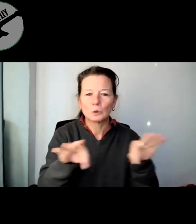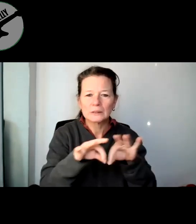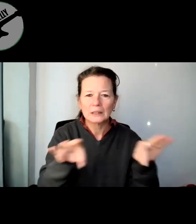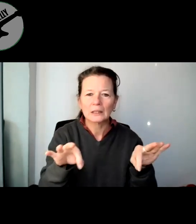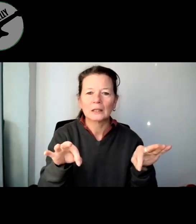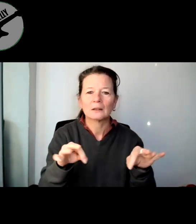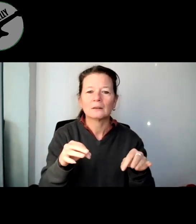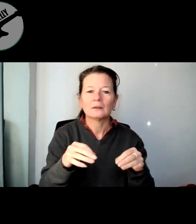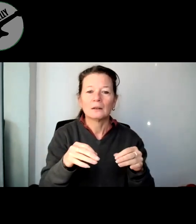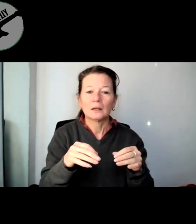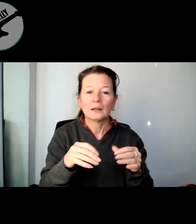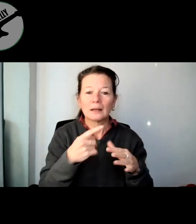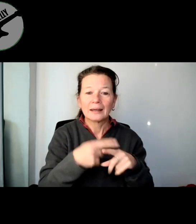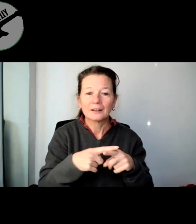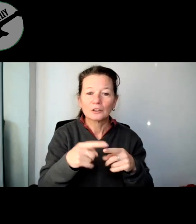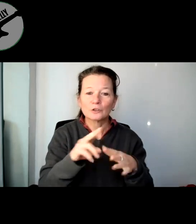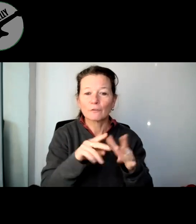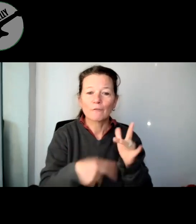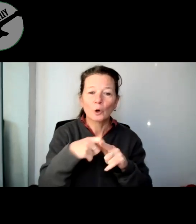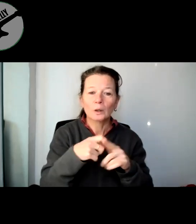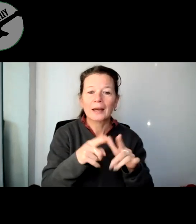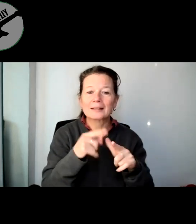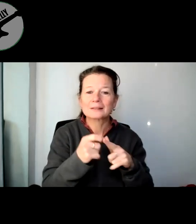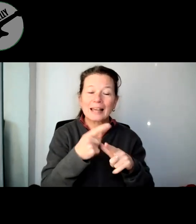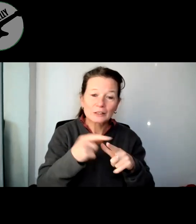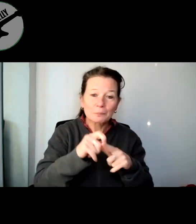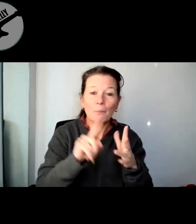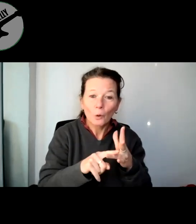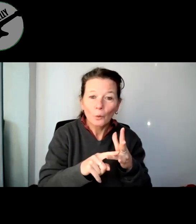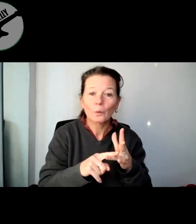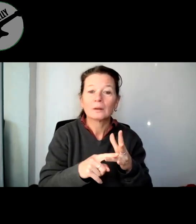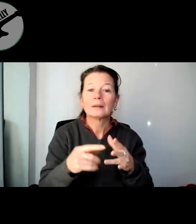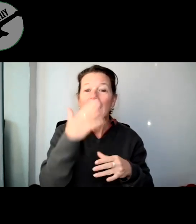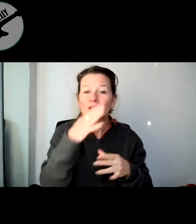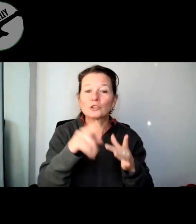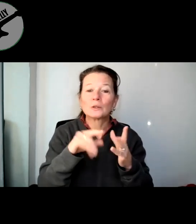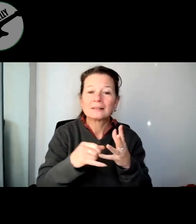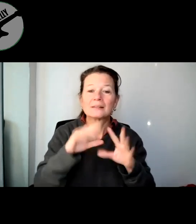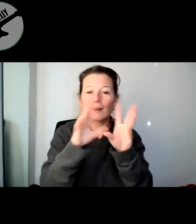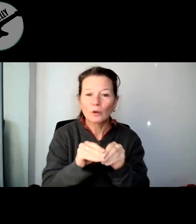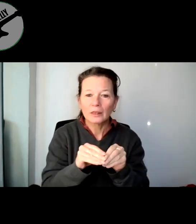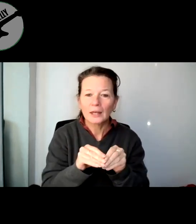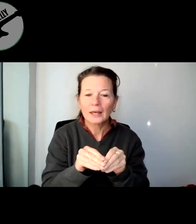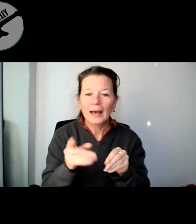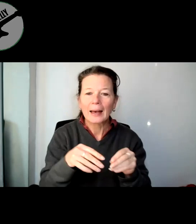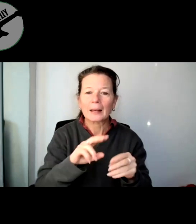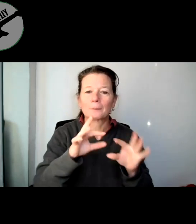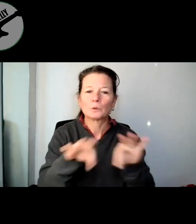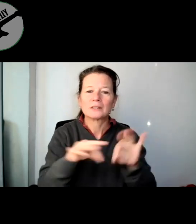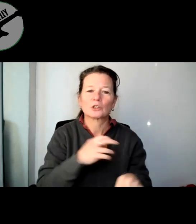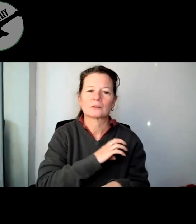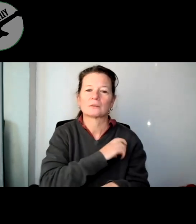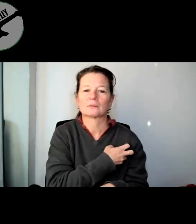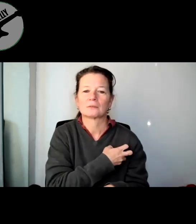Expo, Musicians Union. And this webinar was part funded by my R&D program with